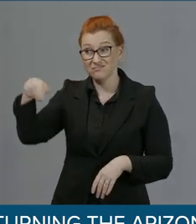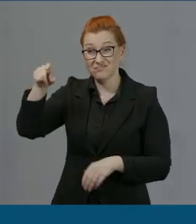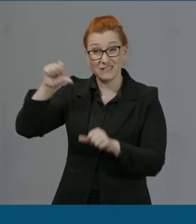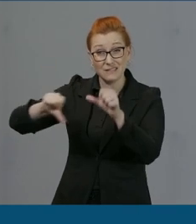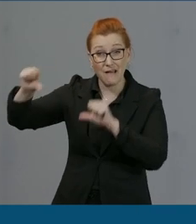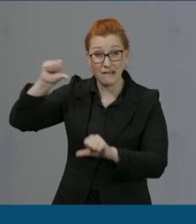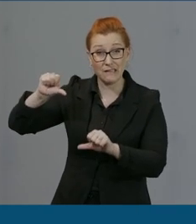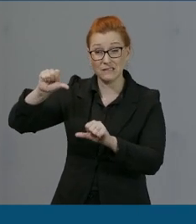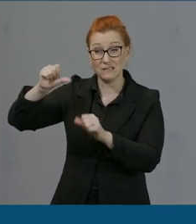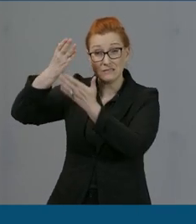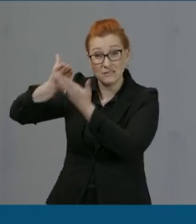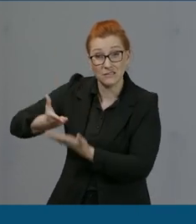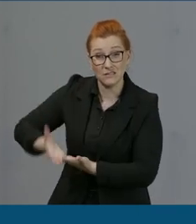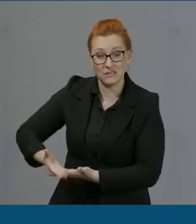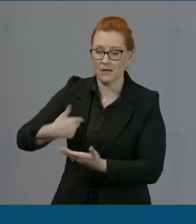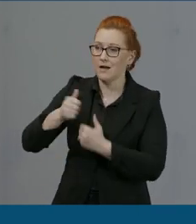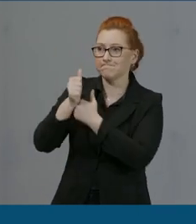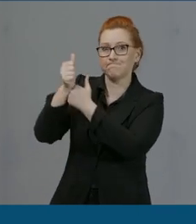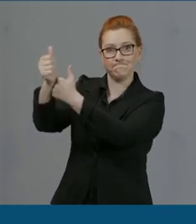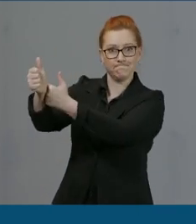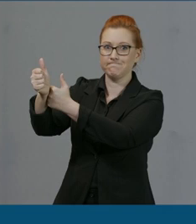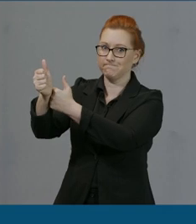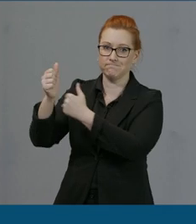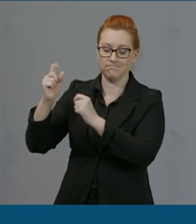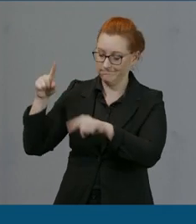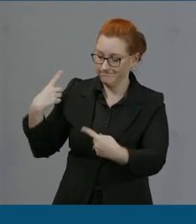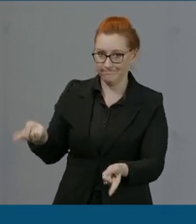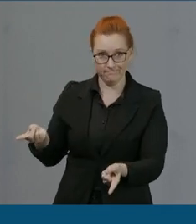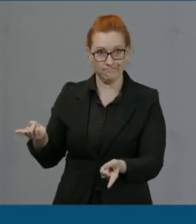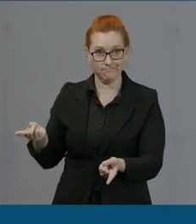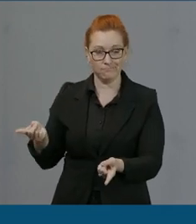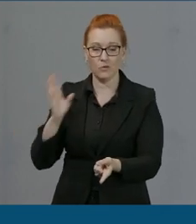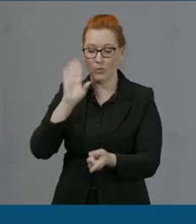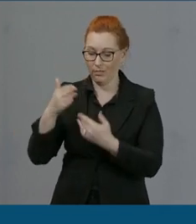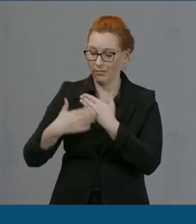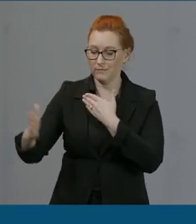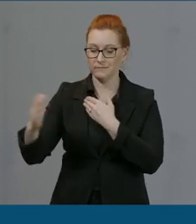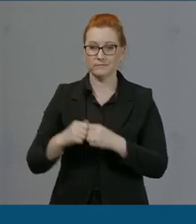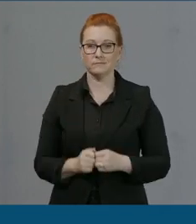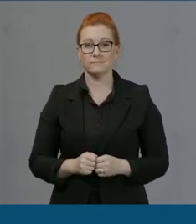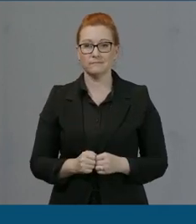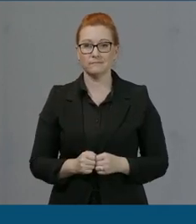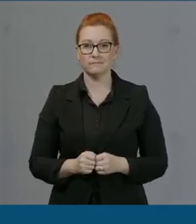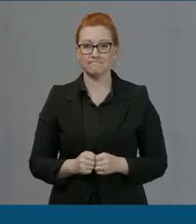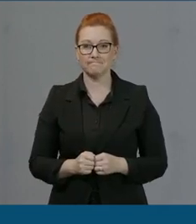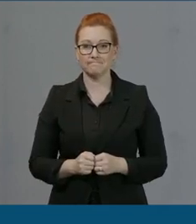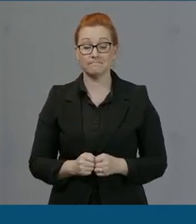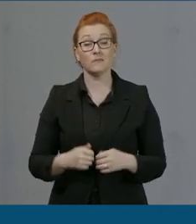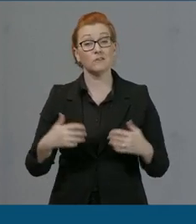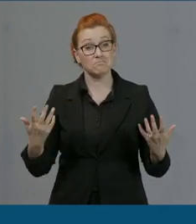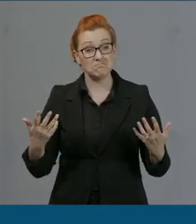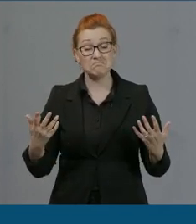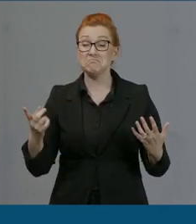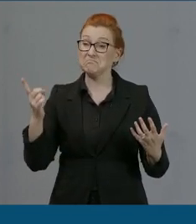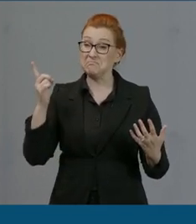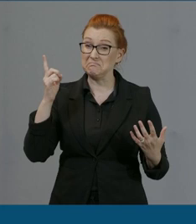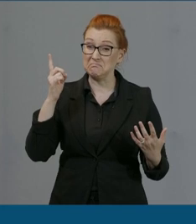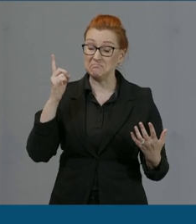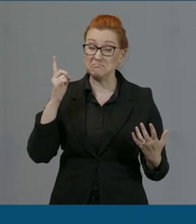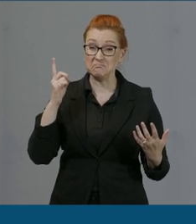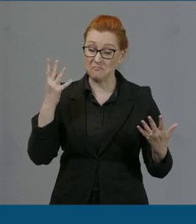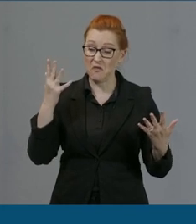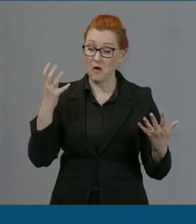be. So I think it's fair to say today that Arizona is headed in the right direction.